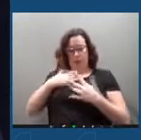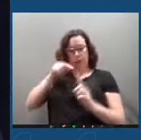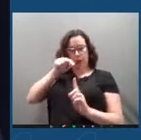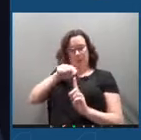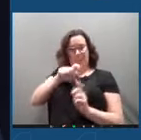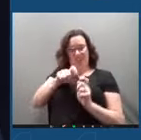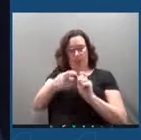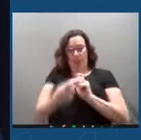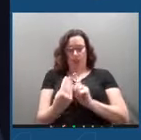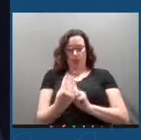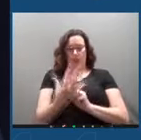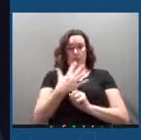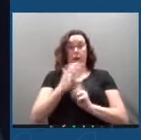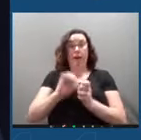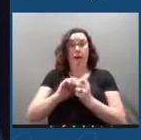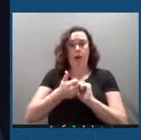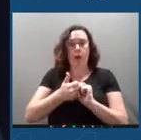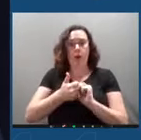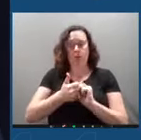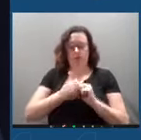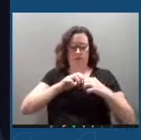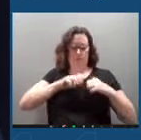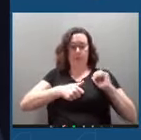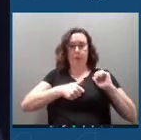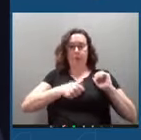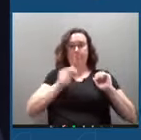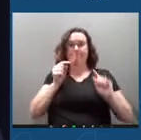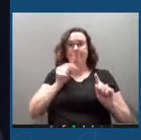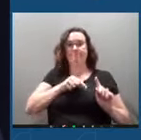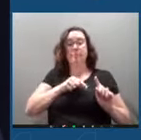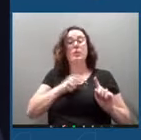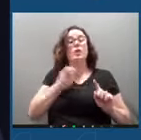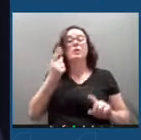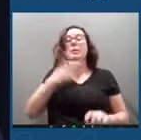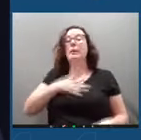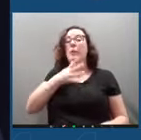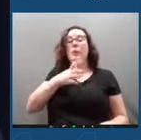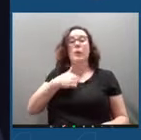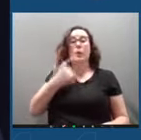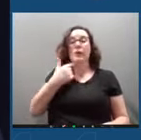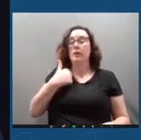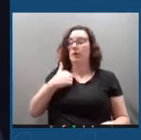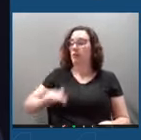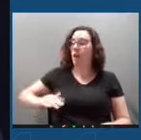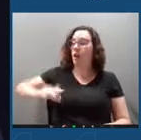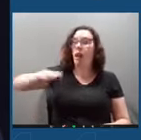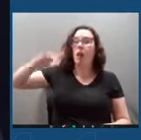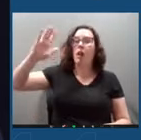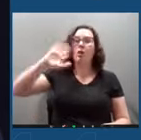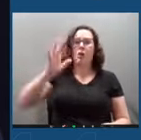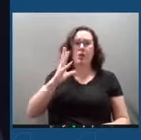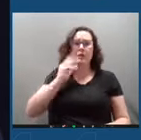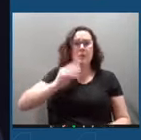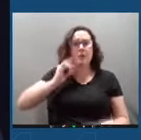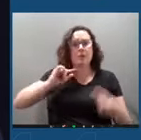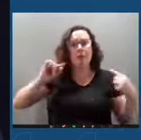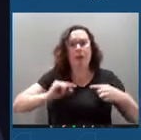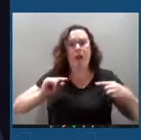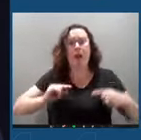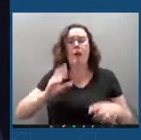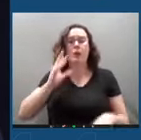moment. And if you live long enough, as mom stated, you're going to find painful moments and you're going to find dark